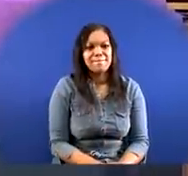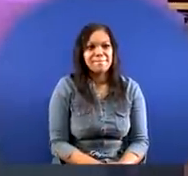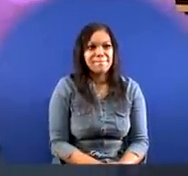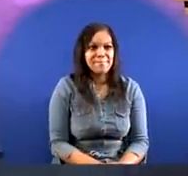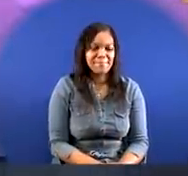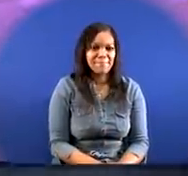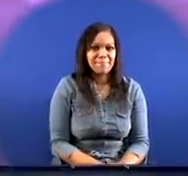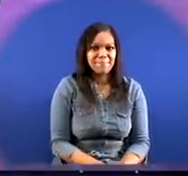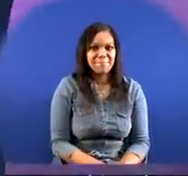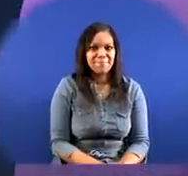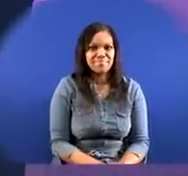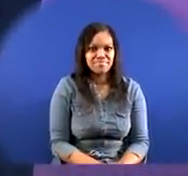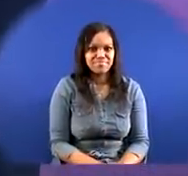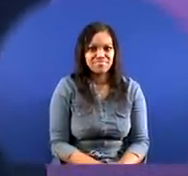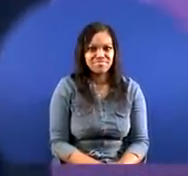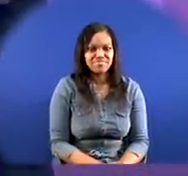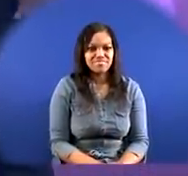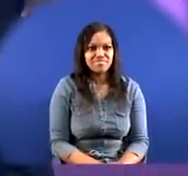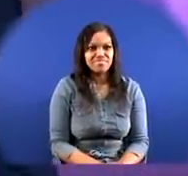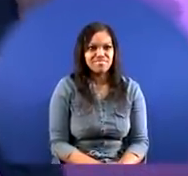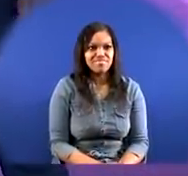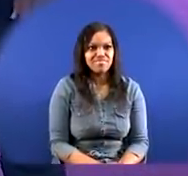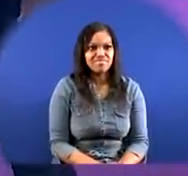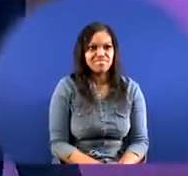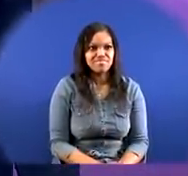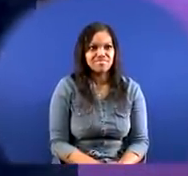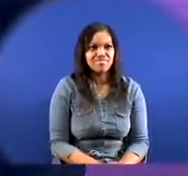Come on, saints, lift your voice. Let's sing it together.